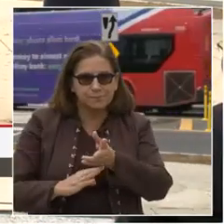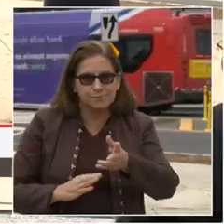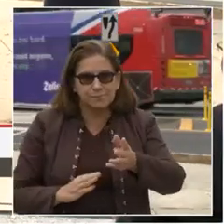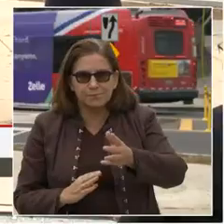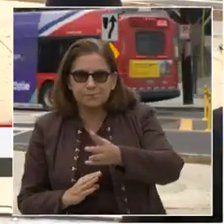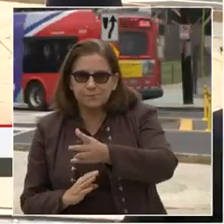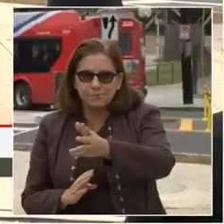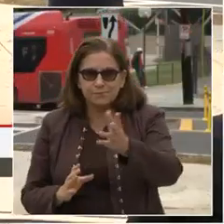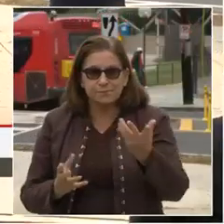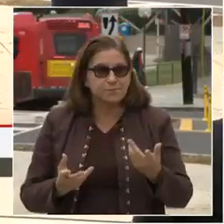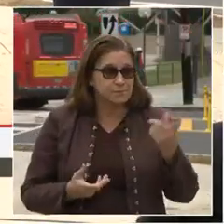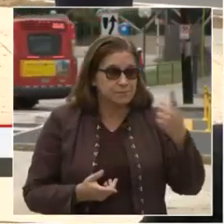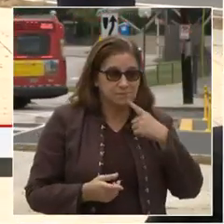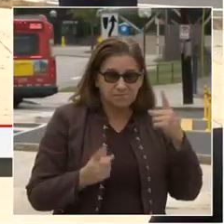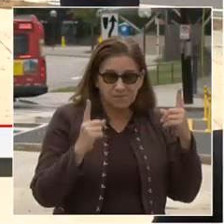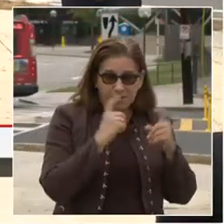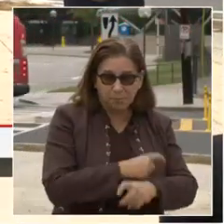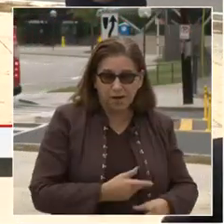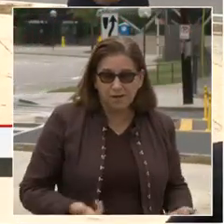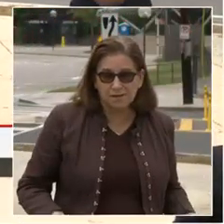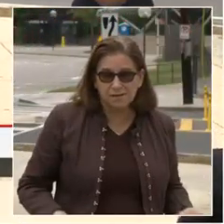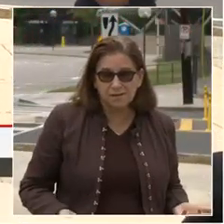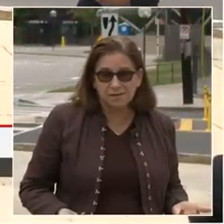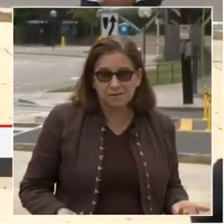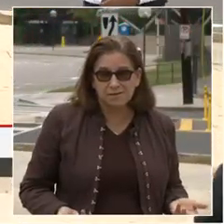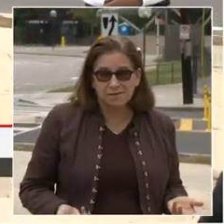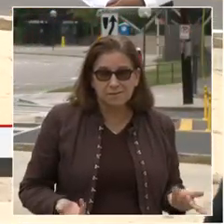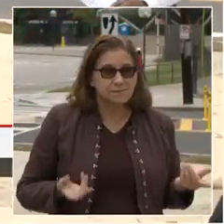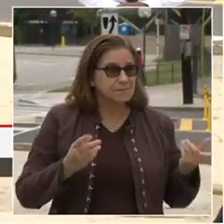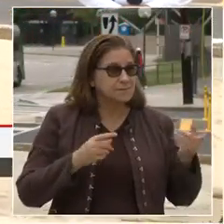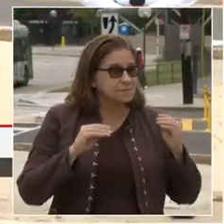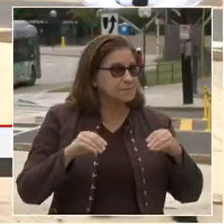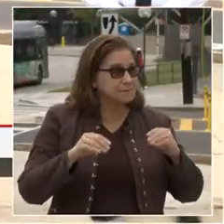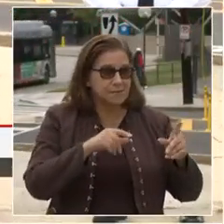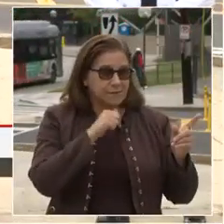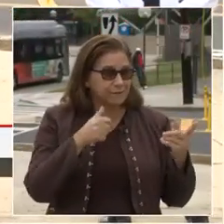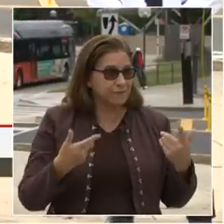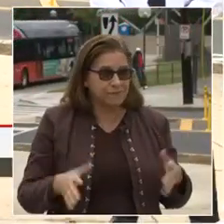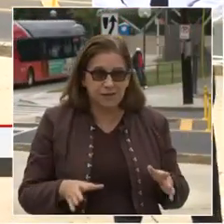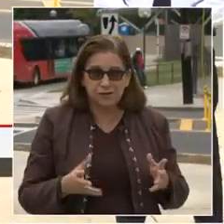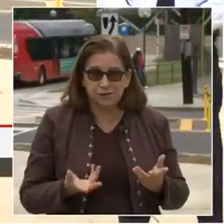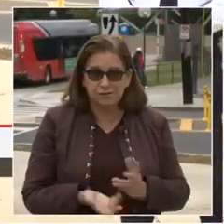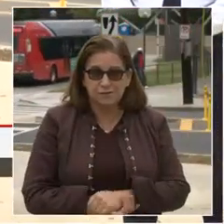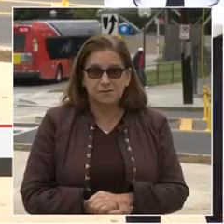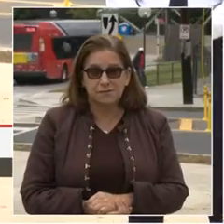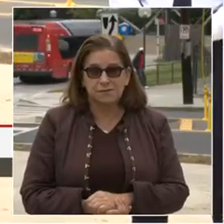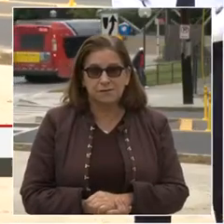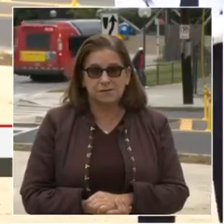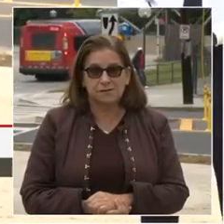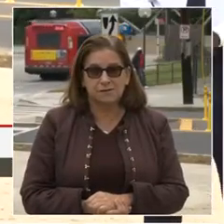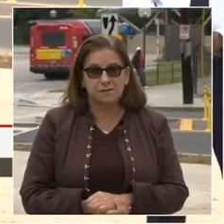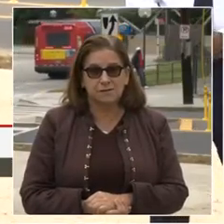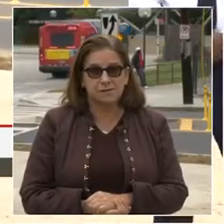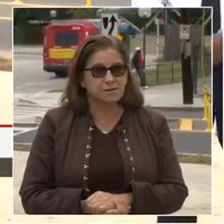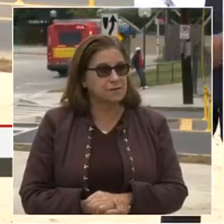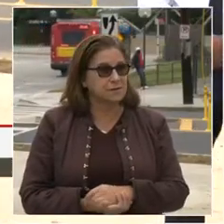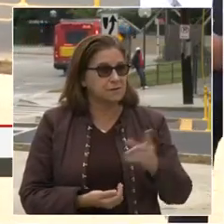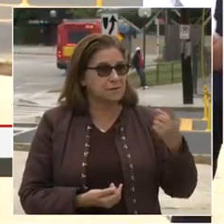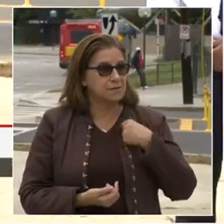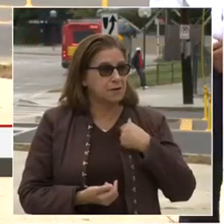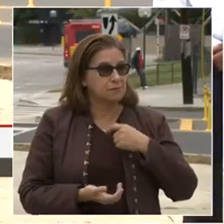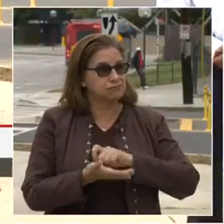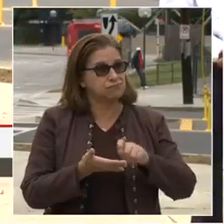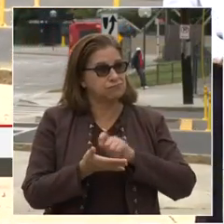wasn't finished, why wasn't it done like that? And the day that I did the story, after which the council member